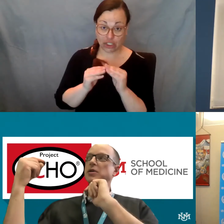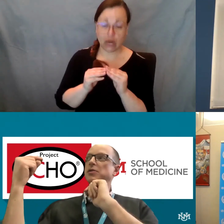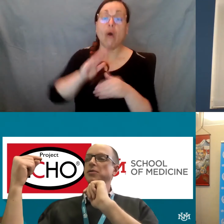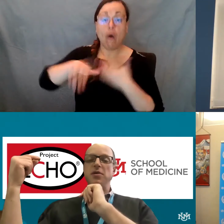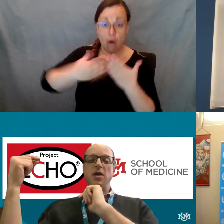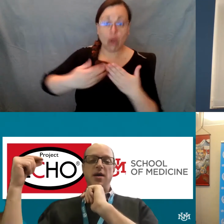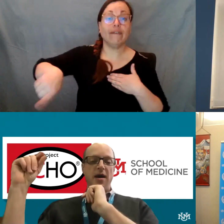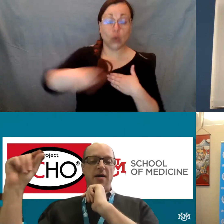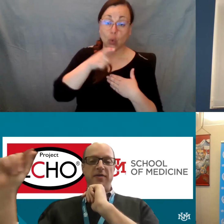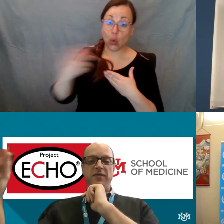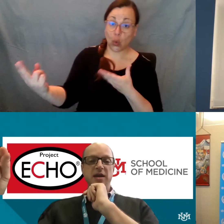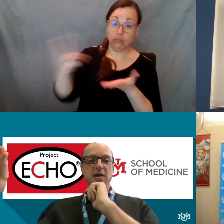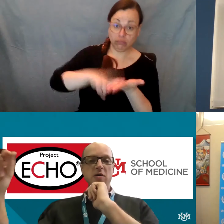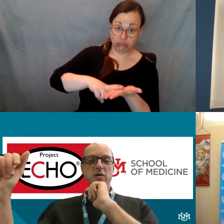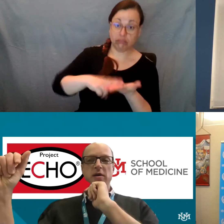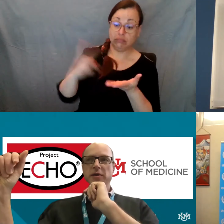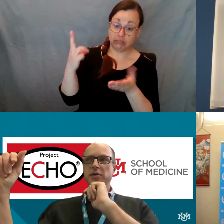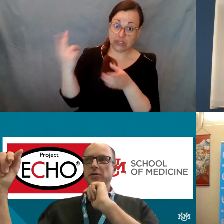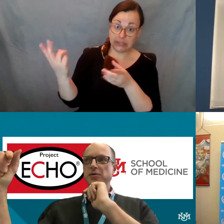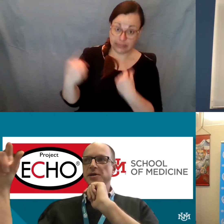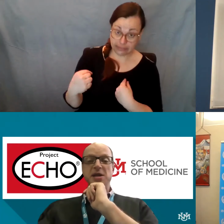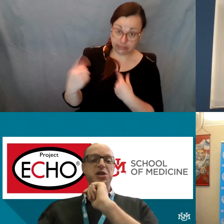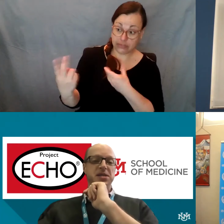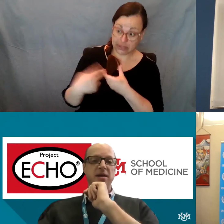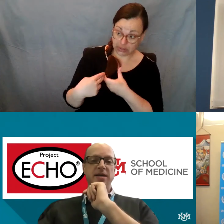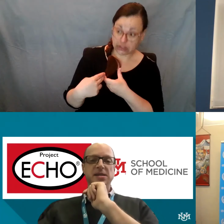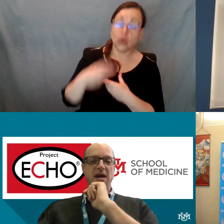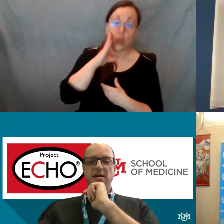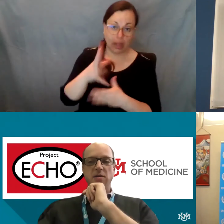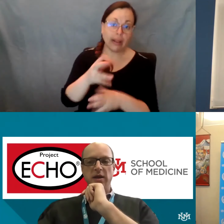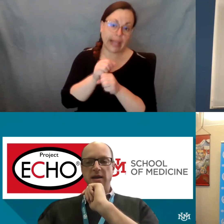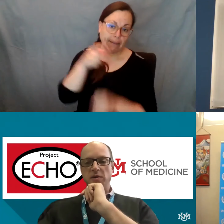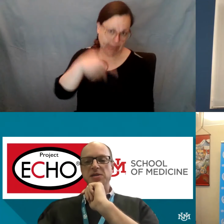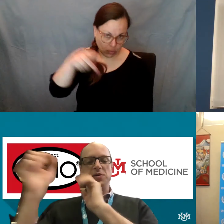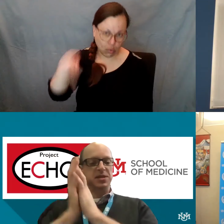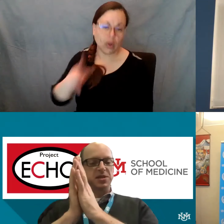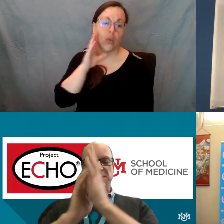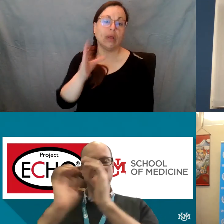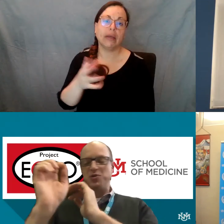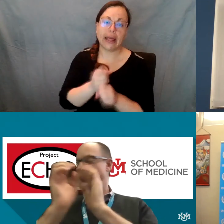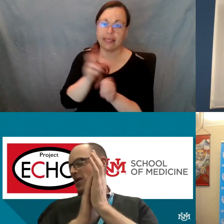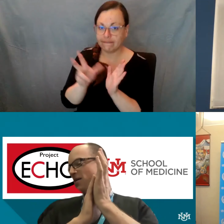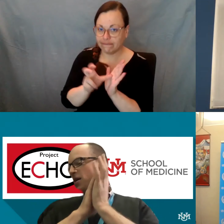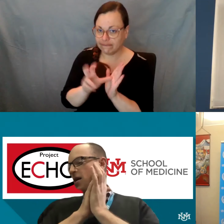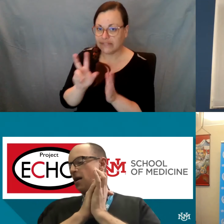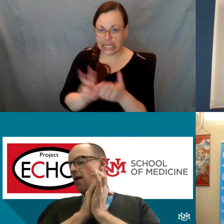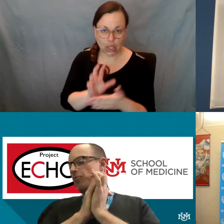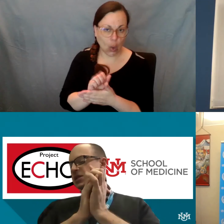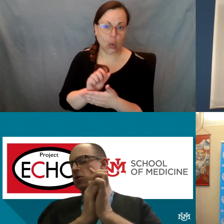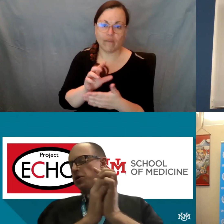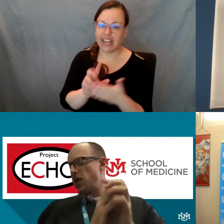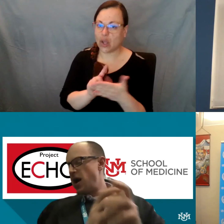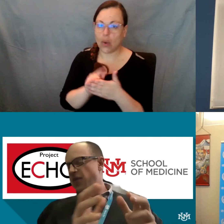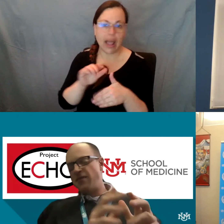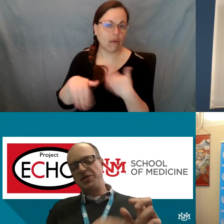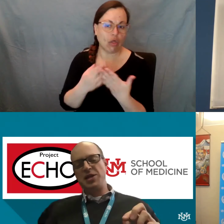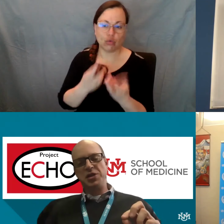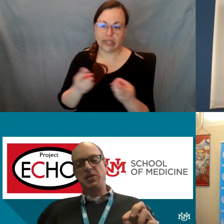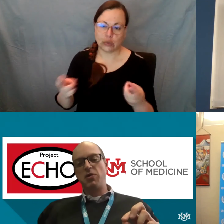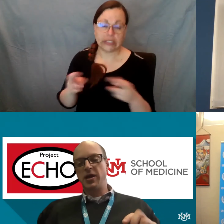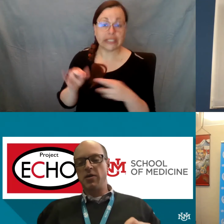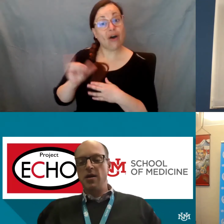will include the video, it'll include the session slides and any related resources. So stay tuned for that. Please note also, I failed to